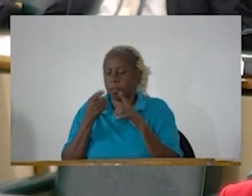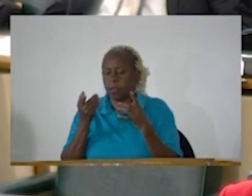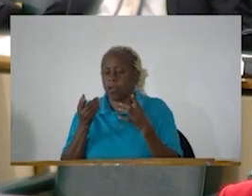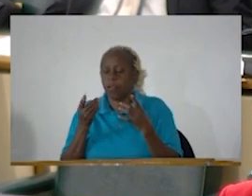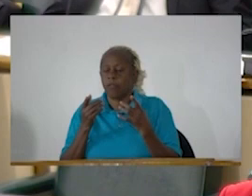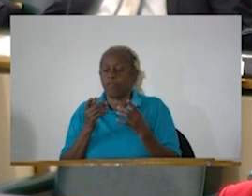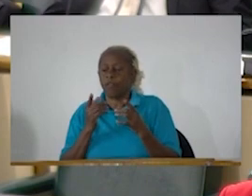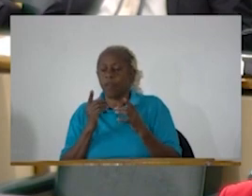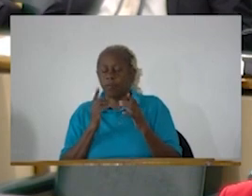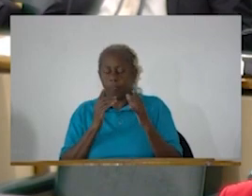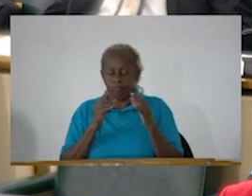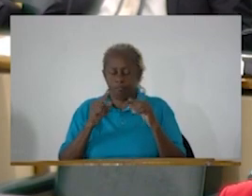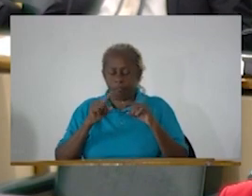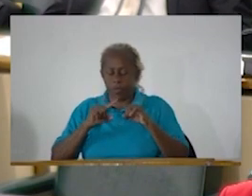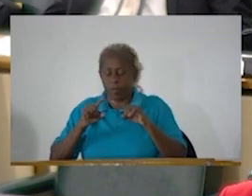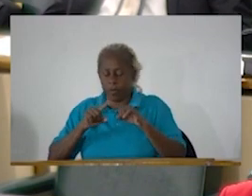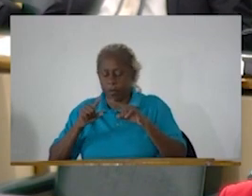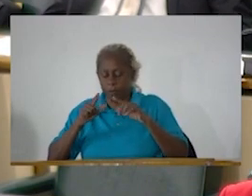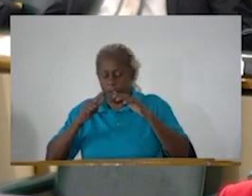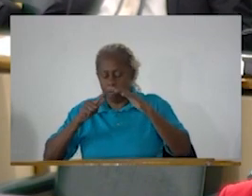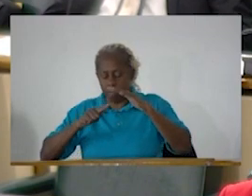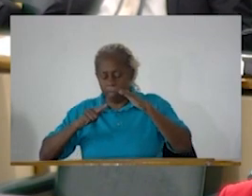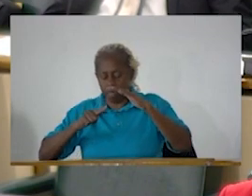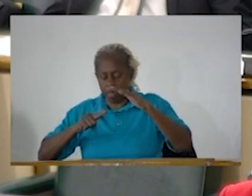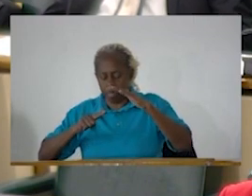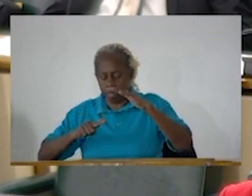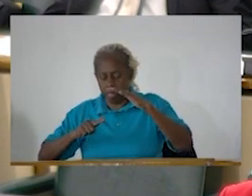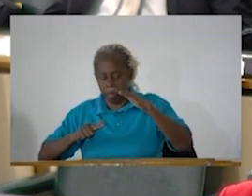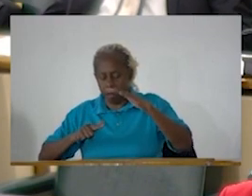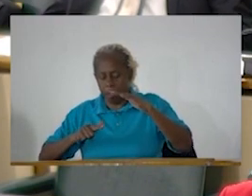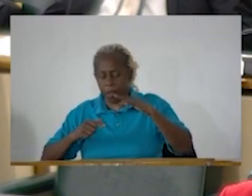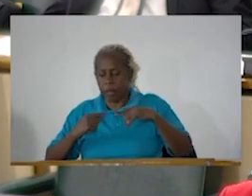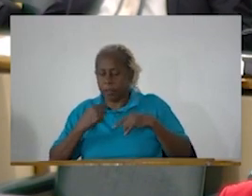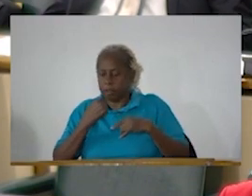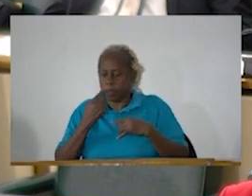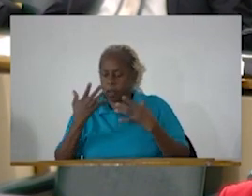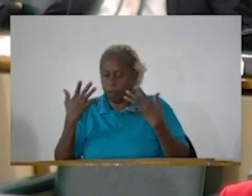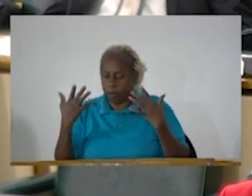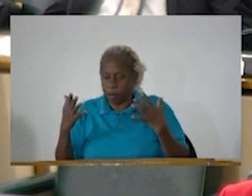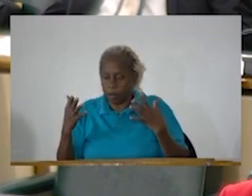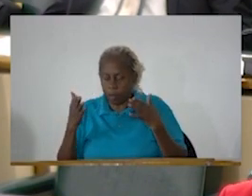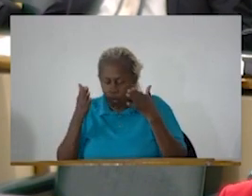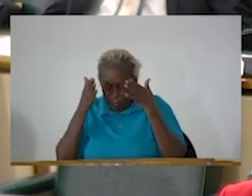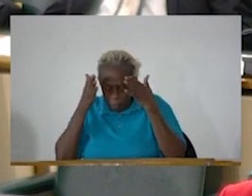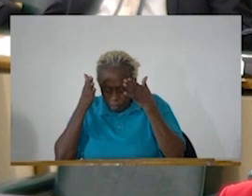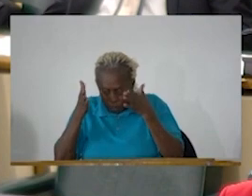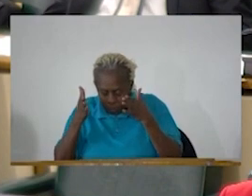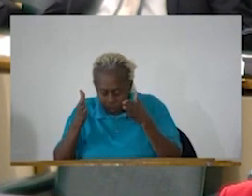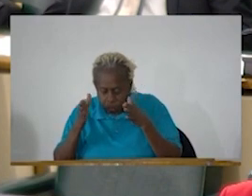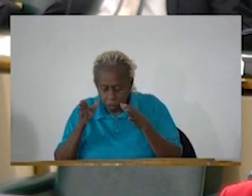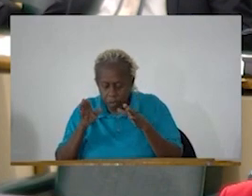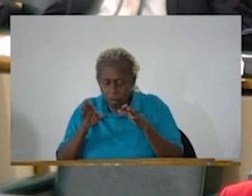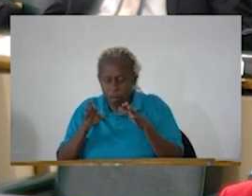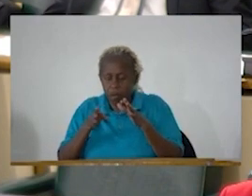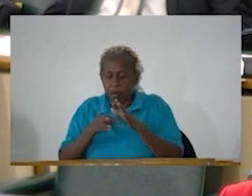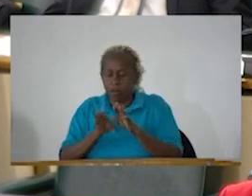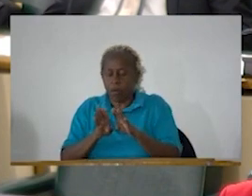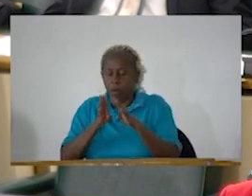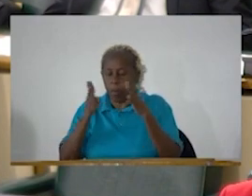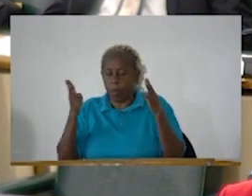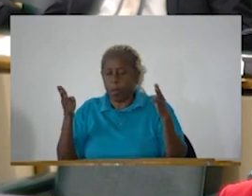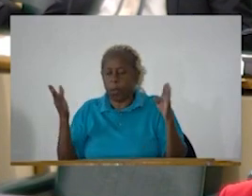priority rankings as follows. As I've said already, we're focusing on reopening block roads, which we